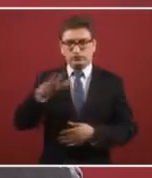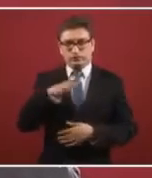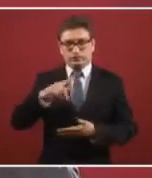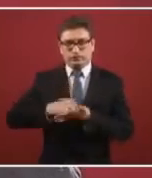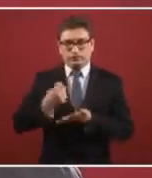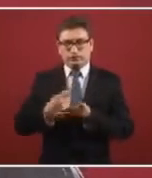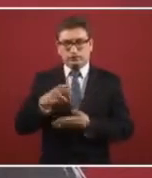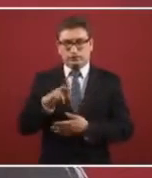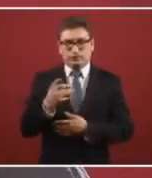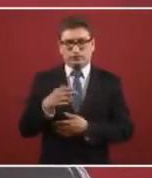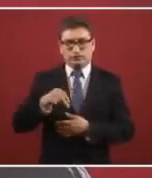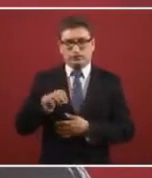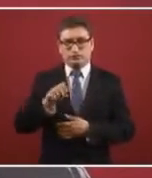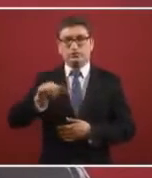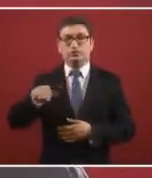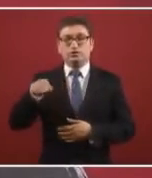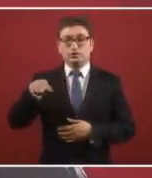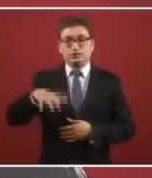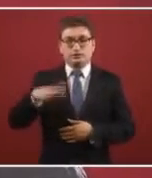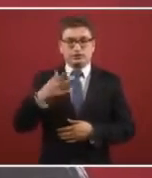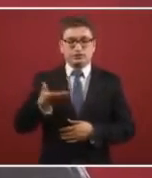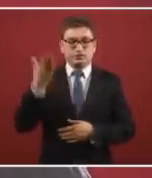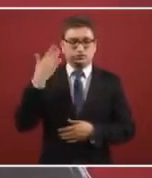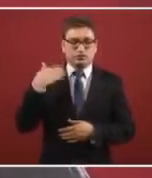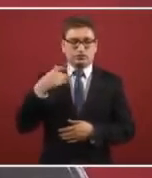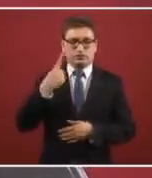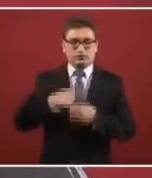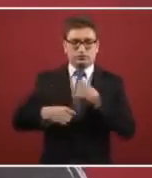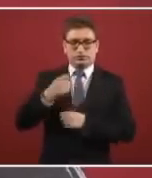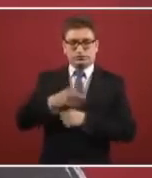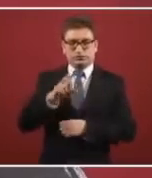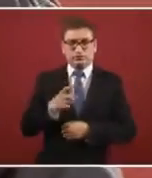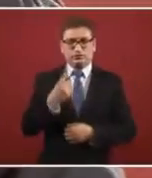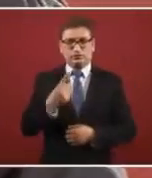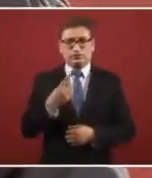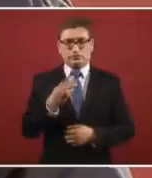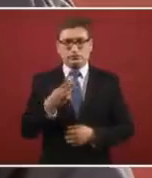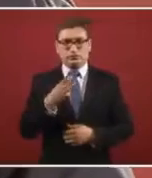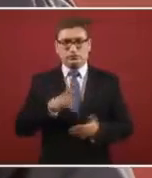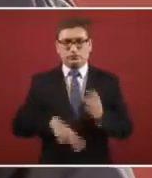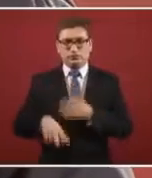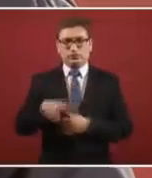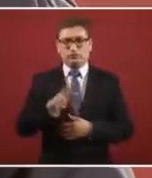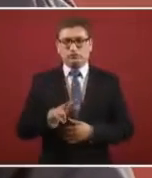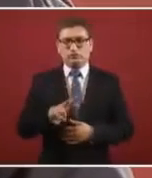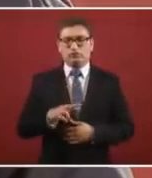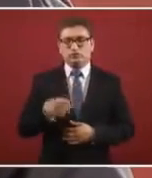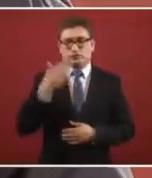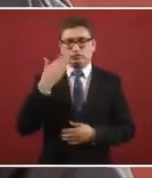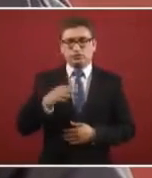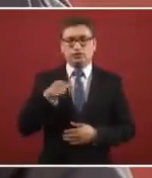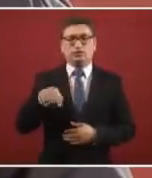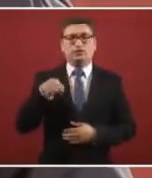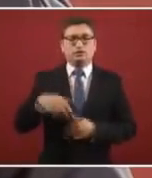And that was done as... That had a request that had been put in.